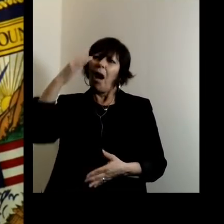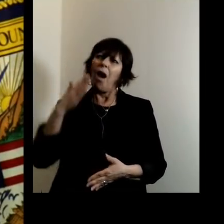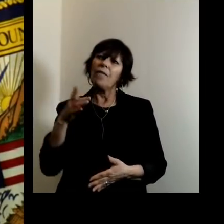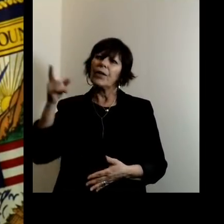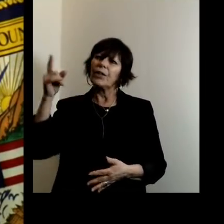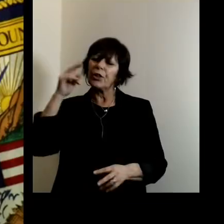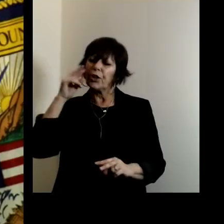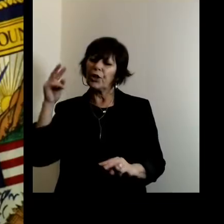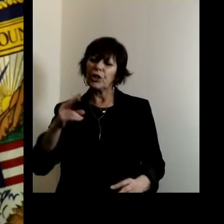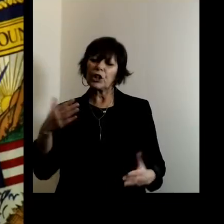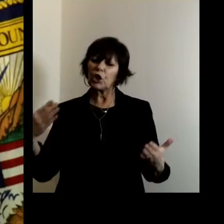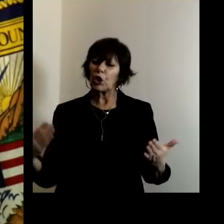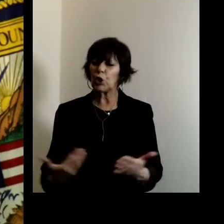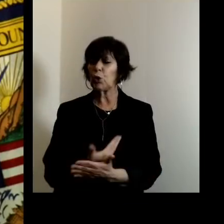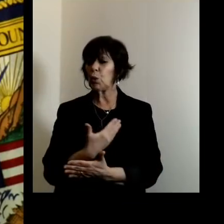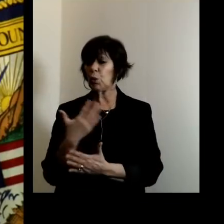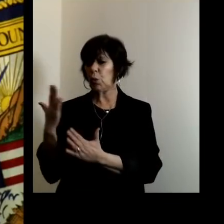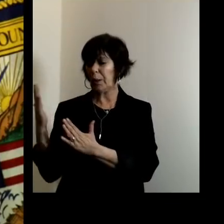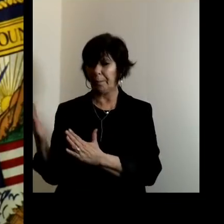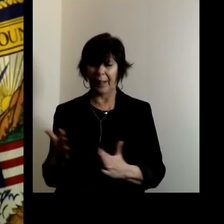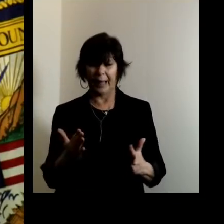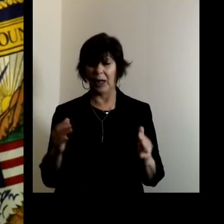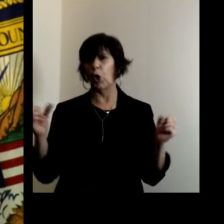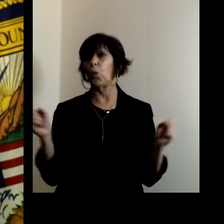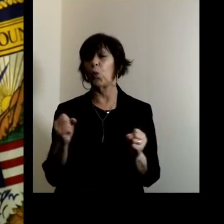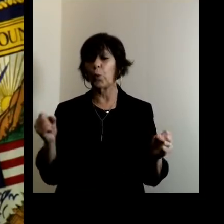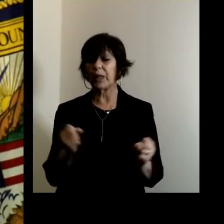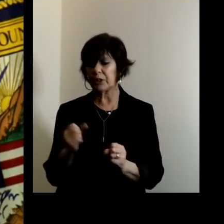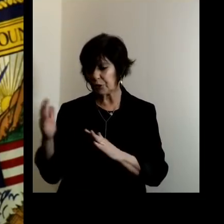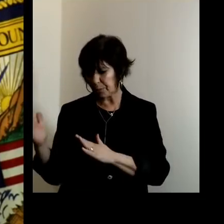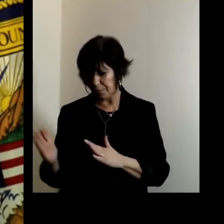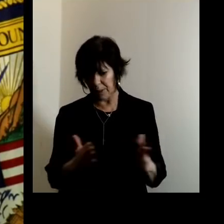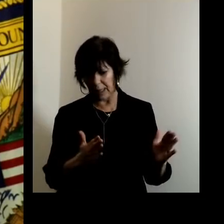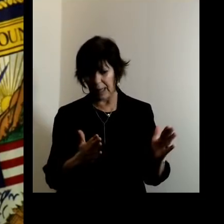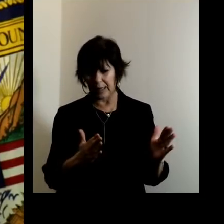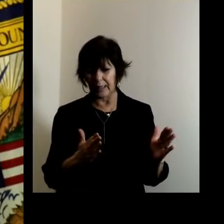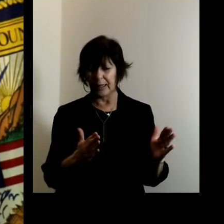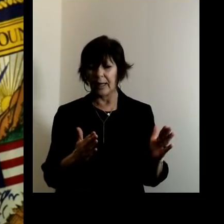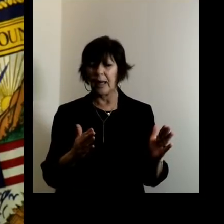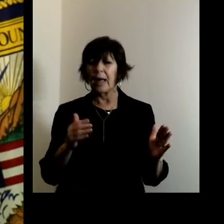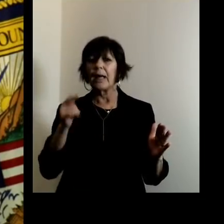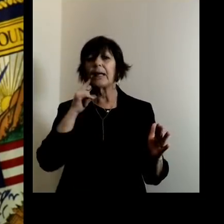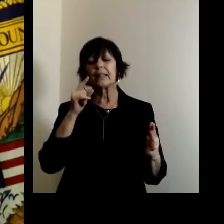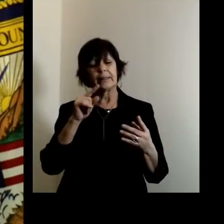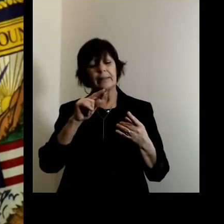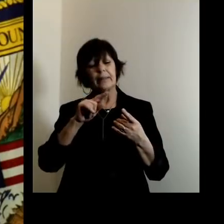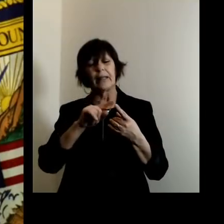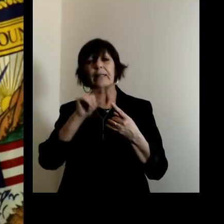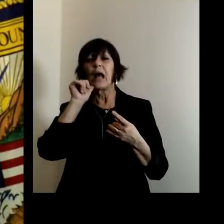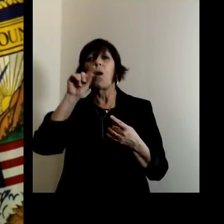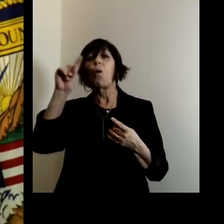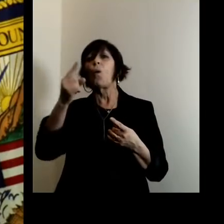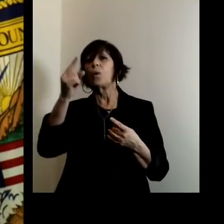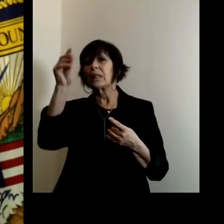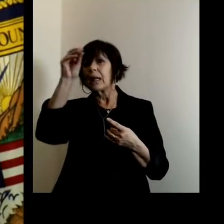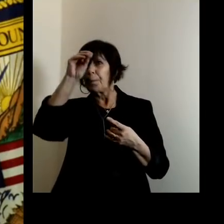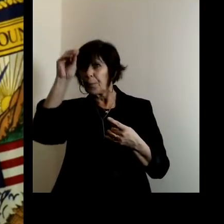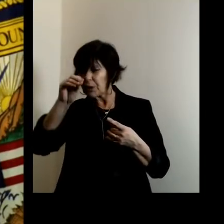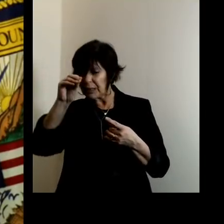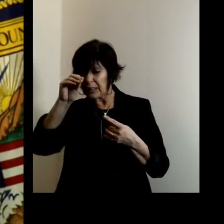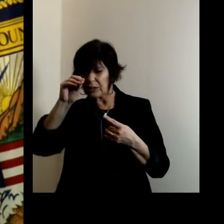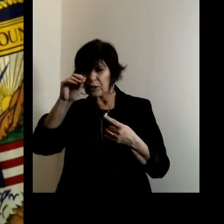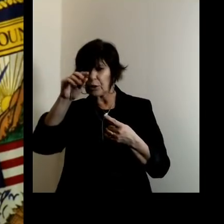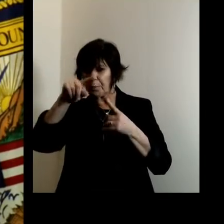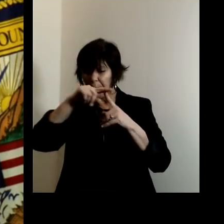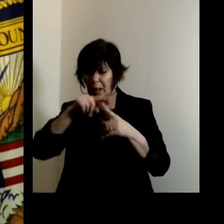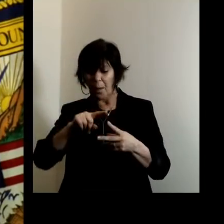winter plan that doesn't just take into account the percent positivity rate, but also takes into account hospitalizations, do you